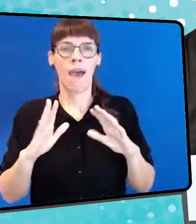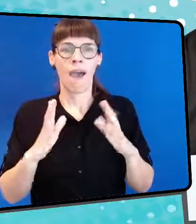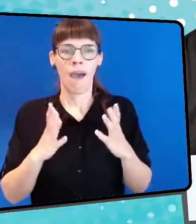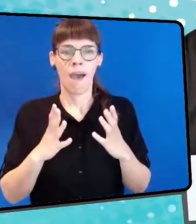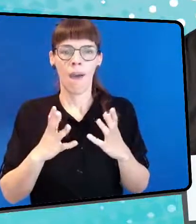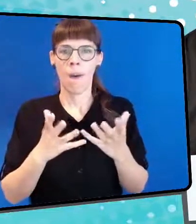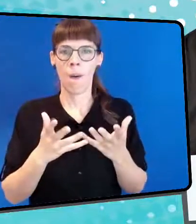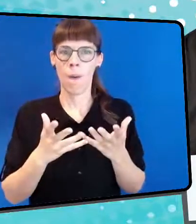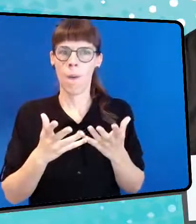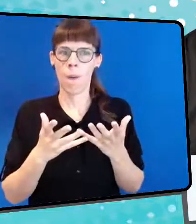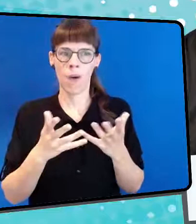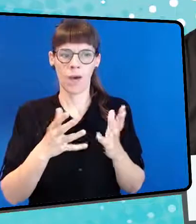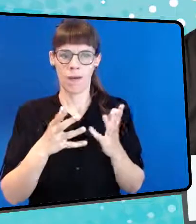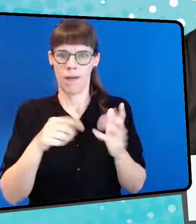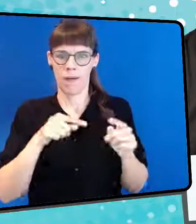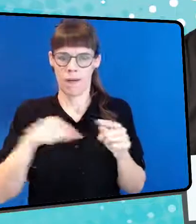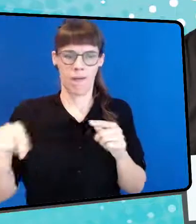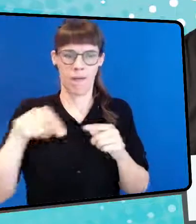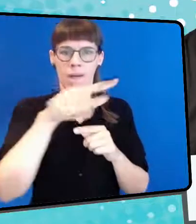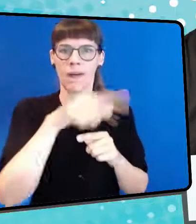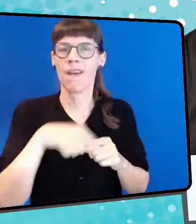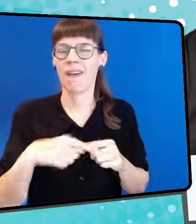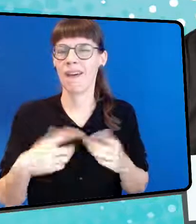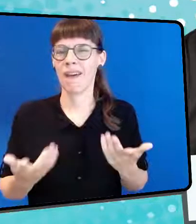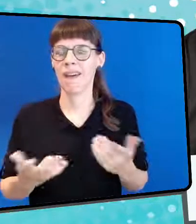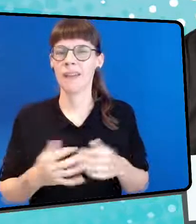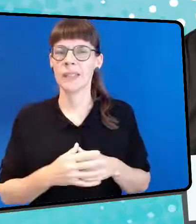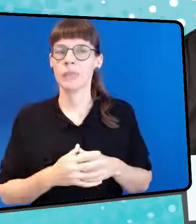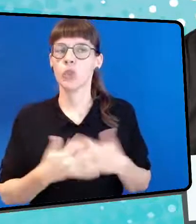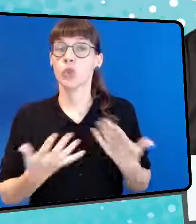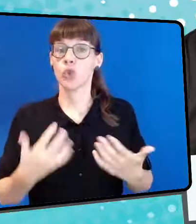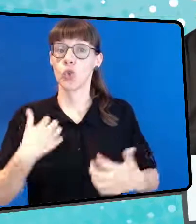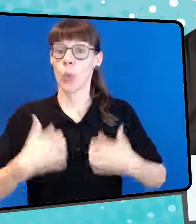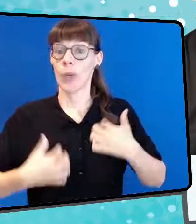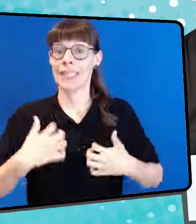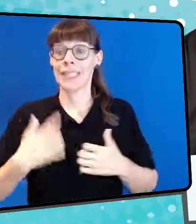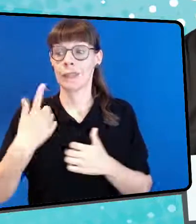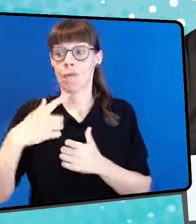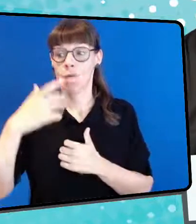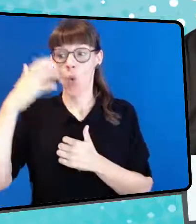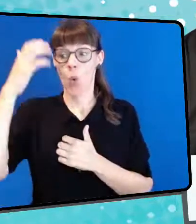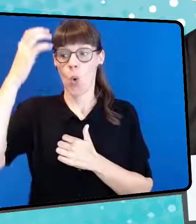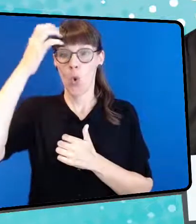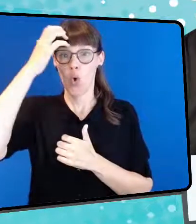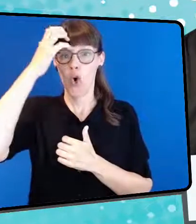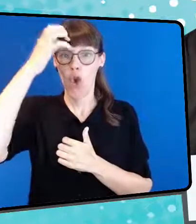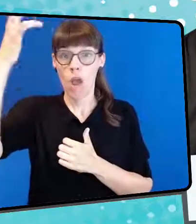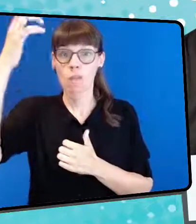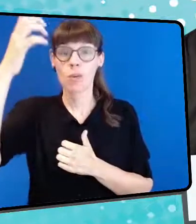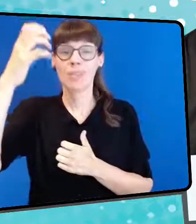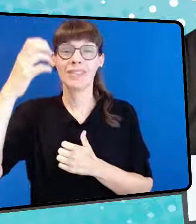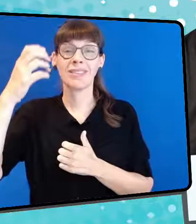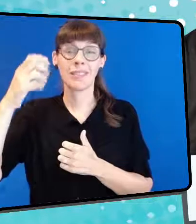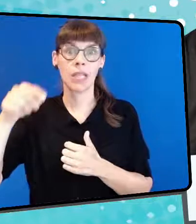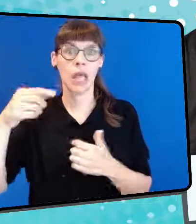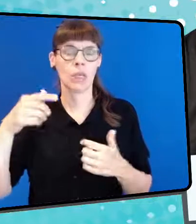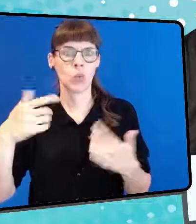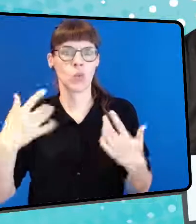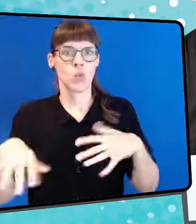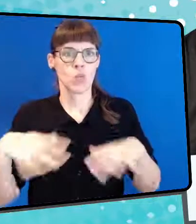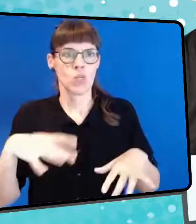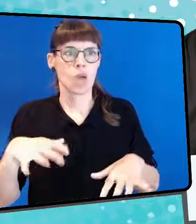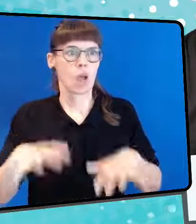get acquired by a big company, So it's interesting that for the government, it's really challenging. We see this in healthcare.